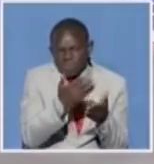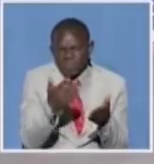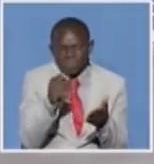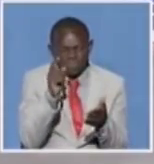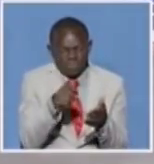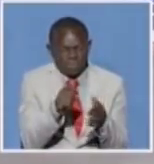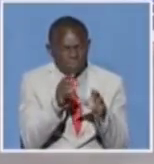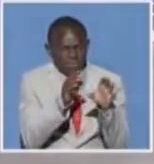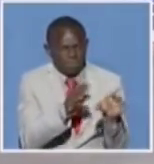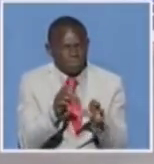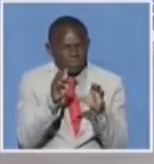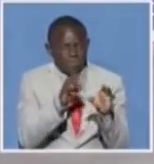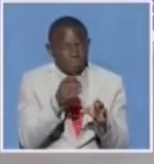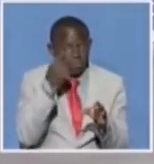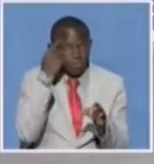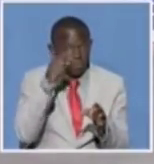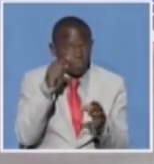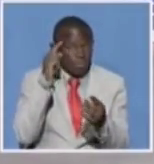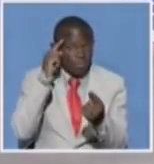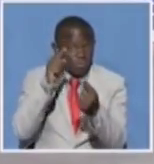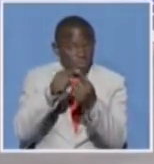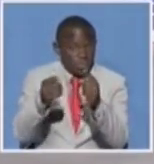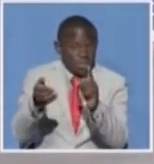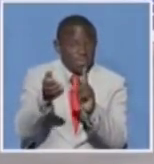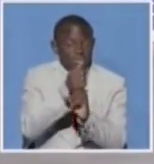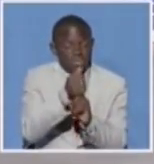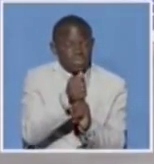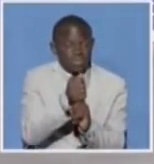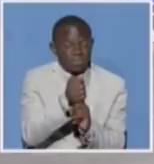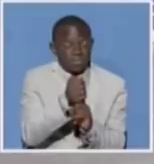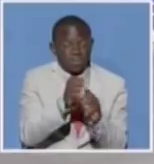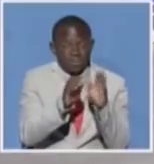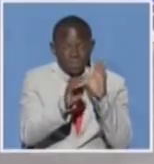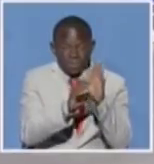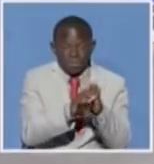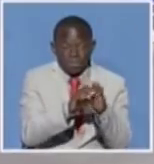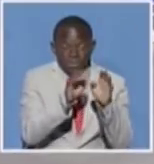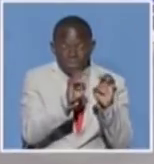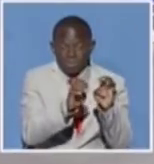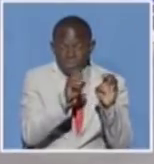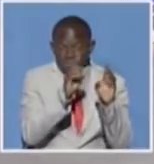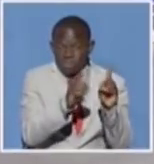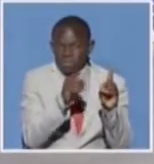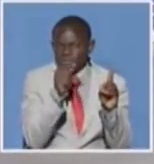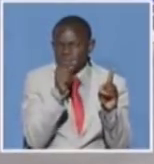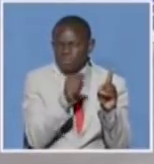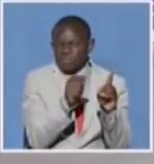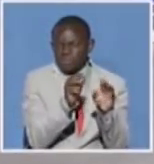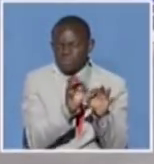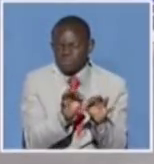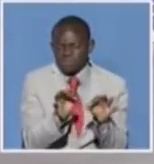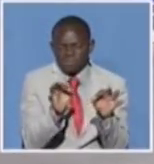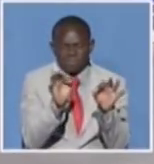us achieving that. And therefore, we must review the curriculum to ensure that it is tailored